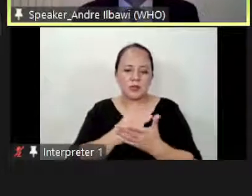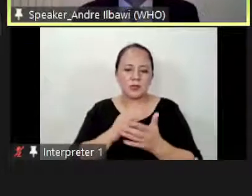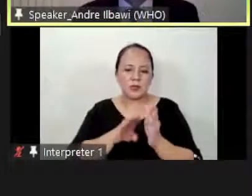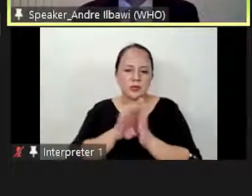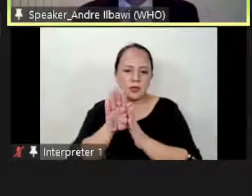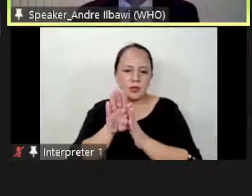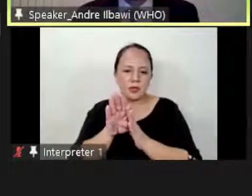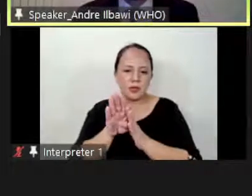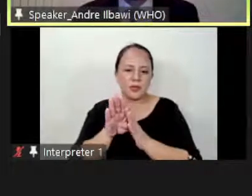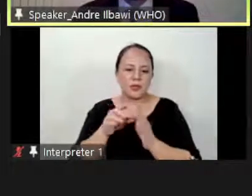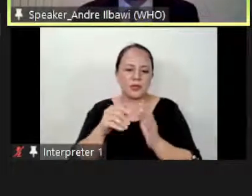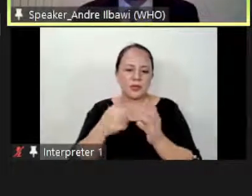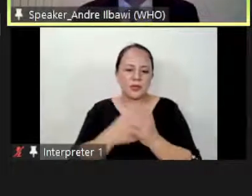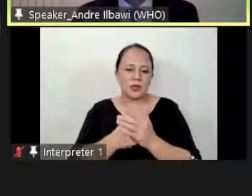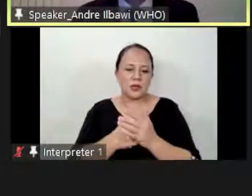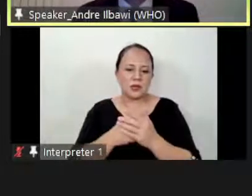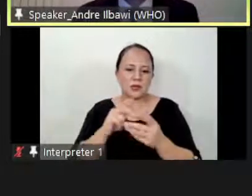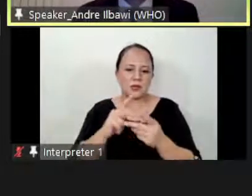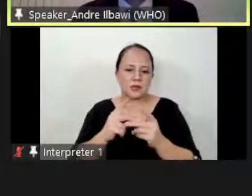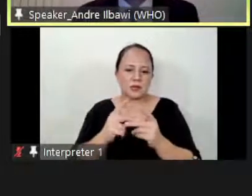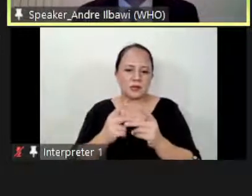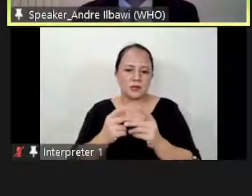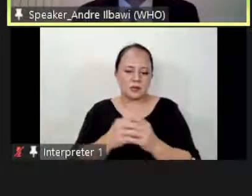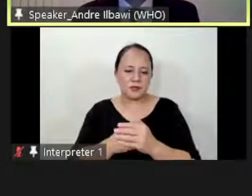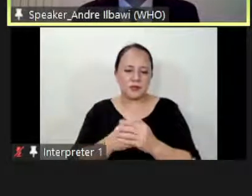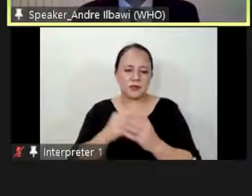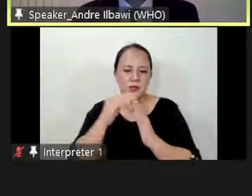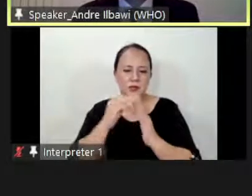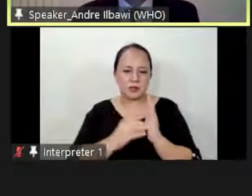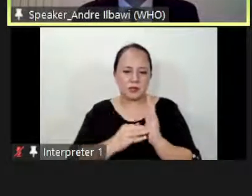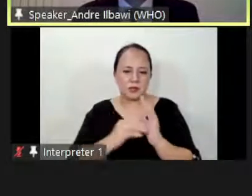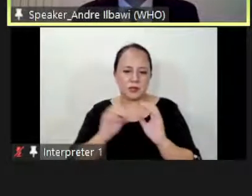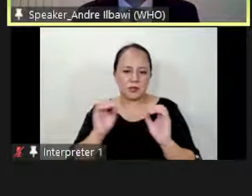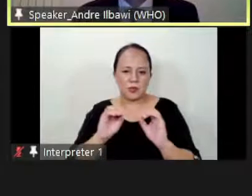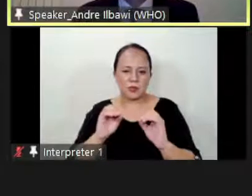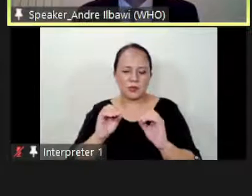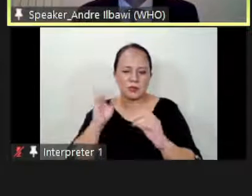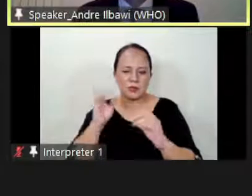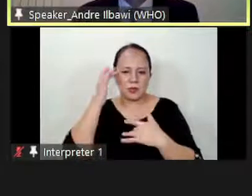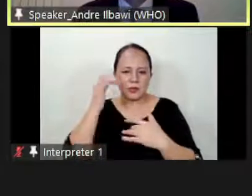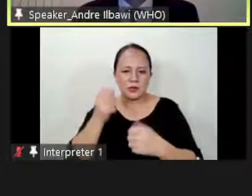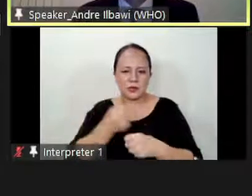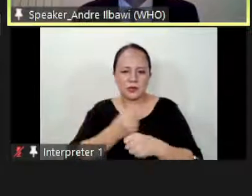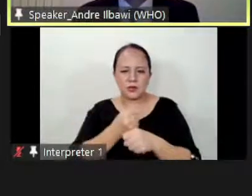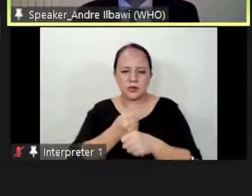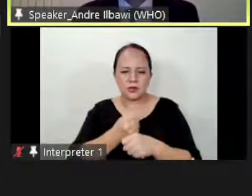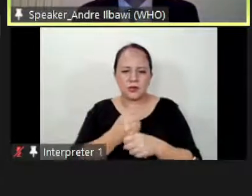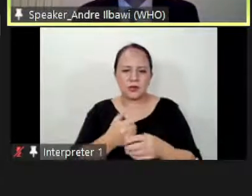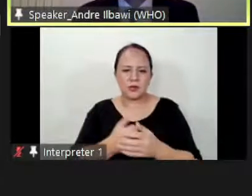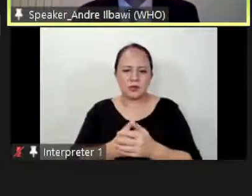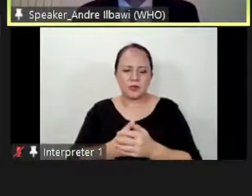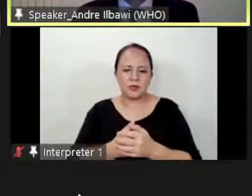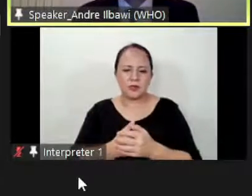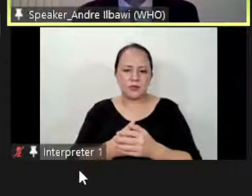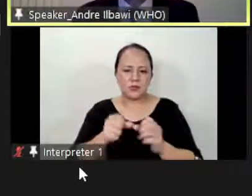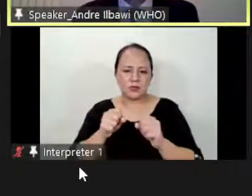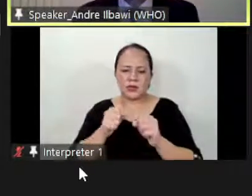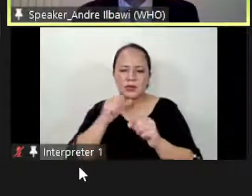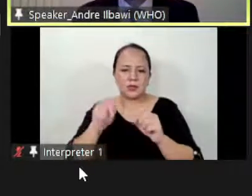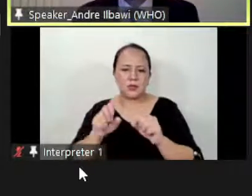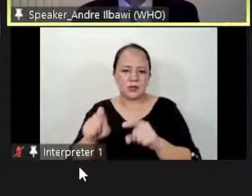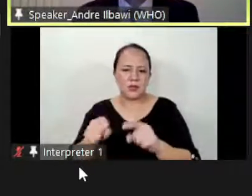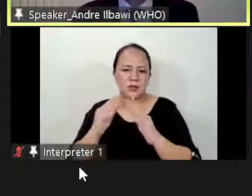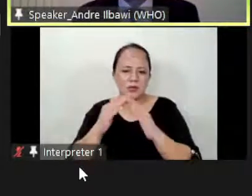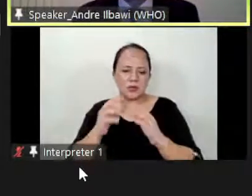development agenda and is part of a human rights agenda. No person with cancer should suffer unnecessarily to sell their homes, to sell their